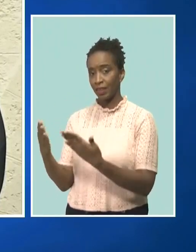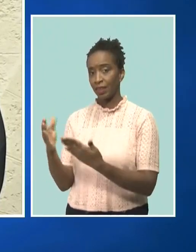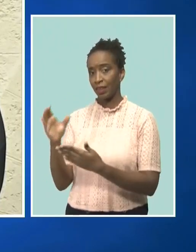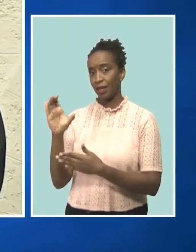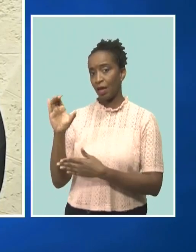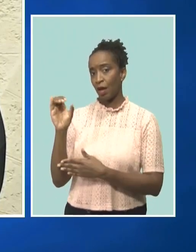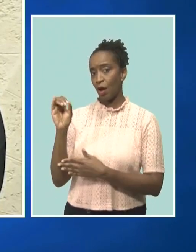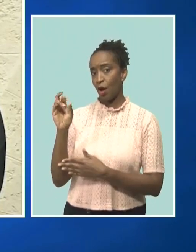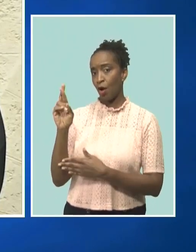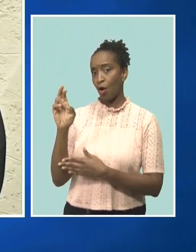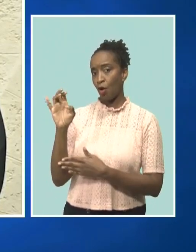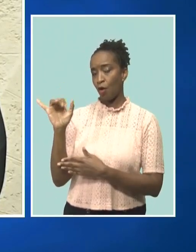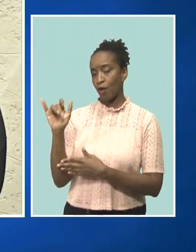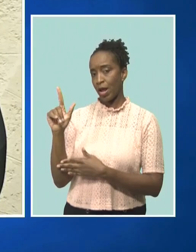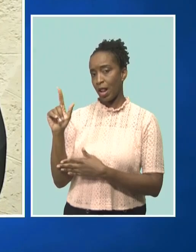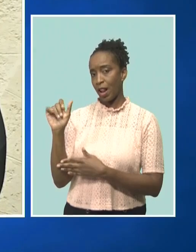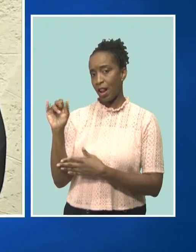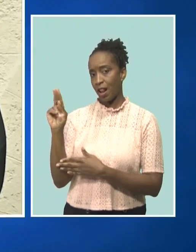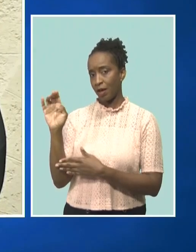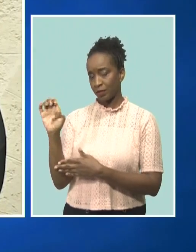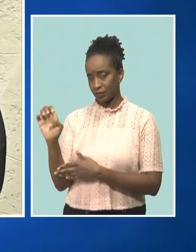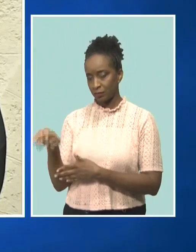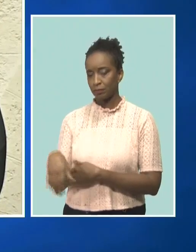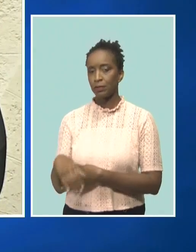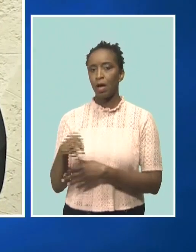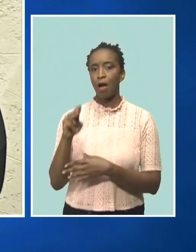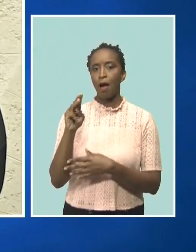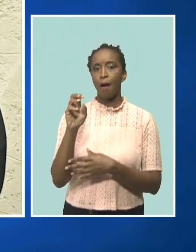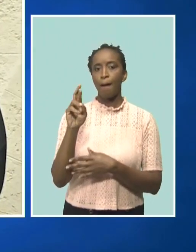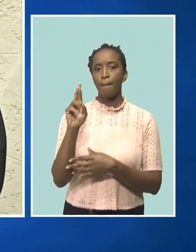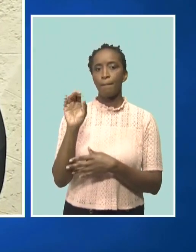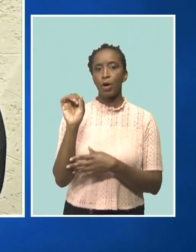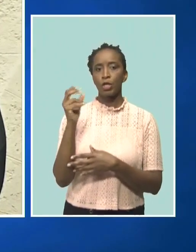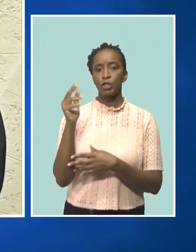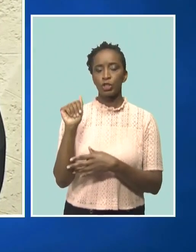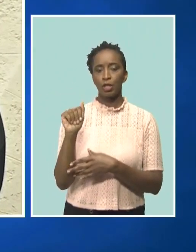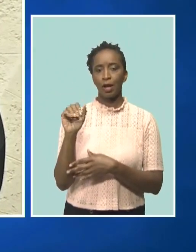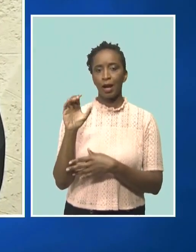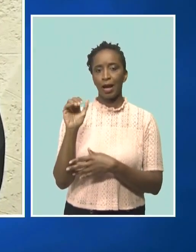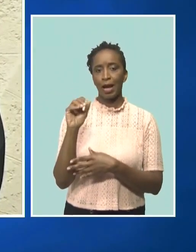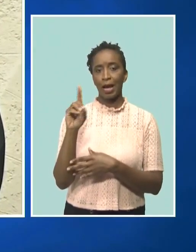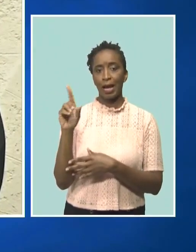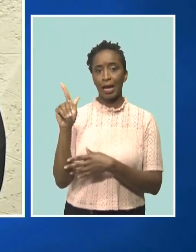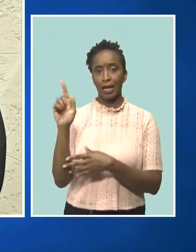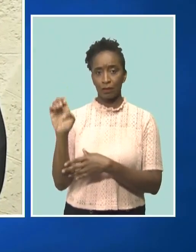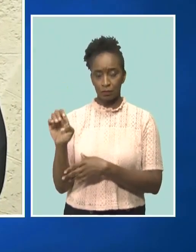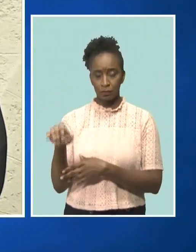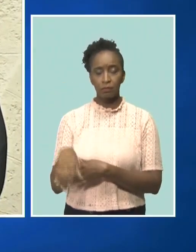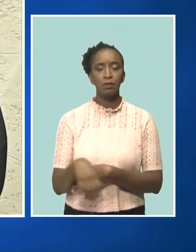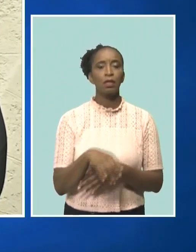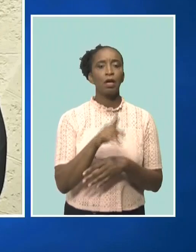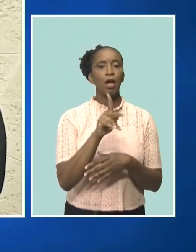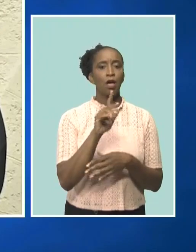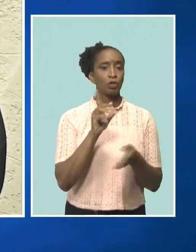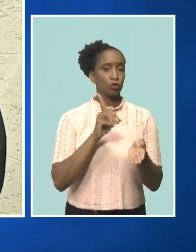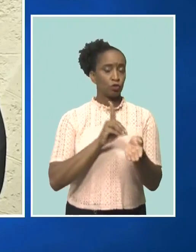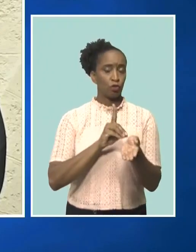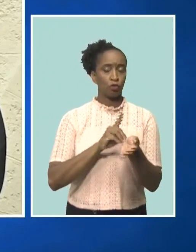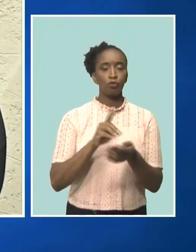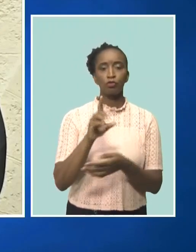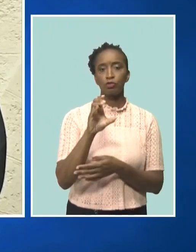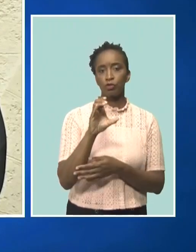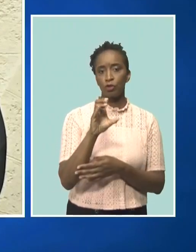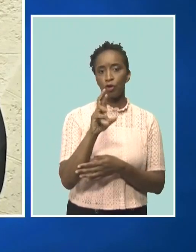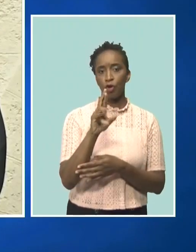Marcia Cadell, and indeed Dr. Crystal Haynes for their service to the Government of Barbados, and wish them all the very best, and as